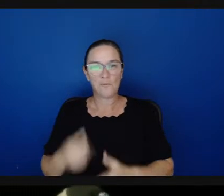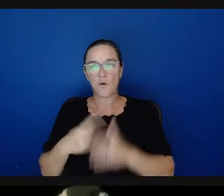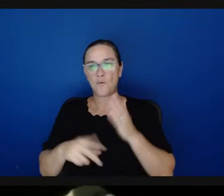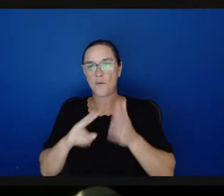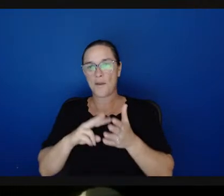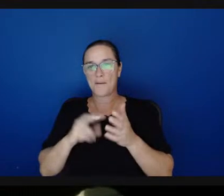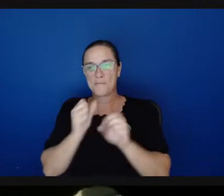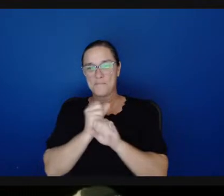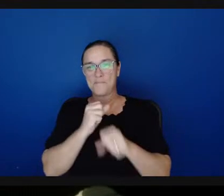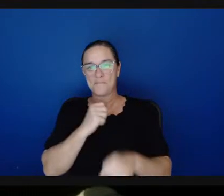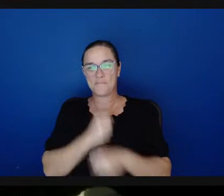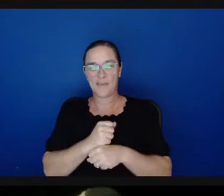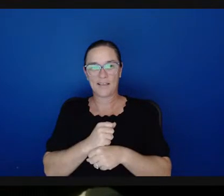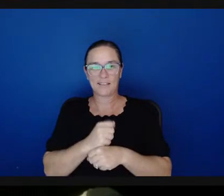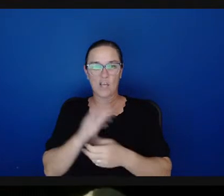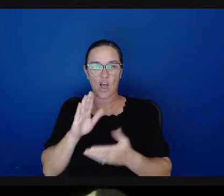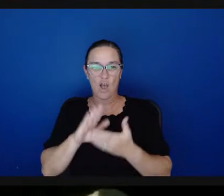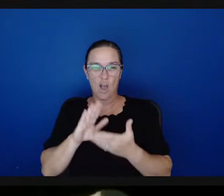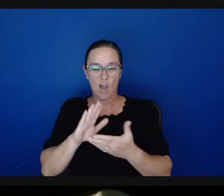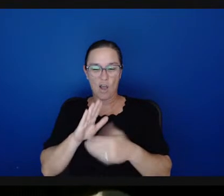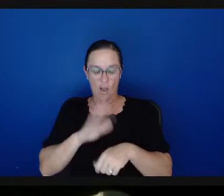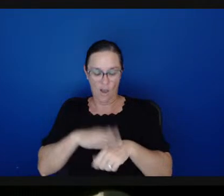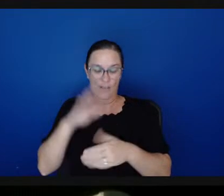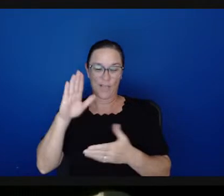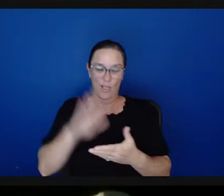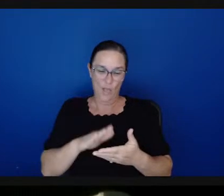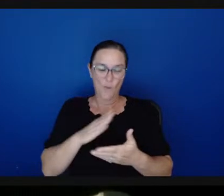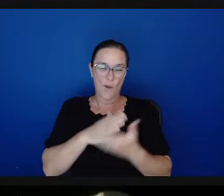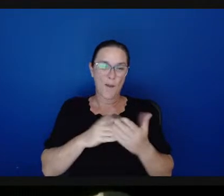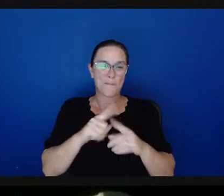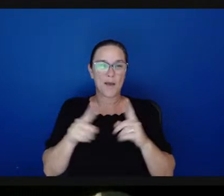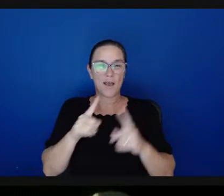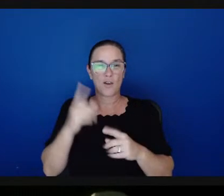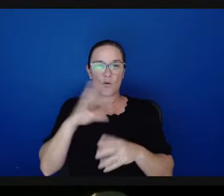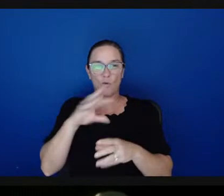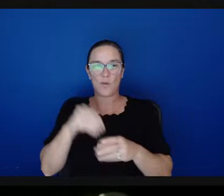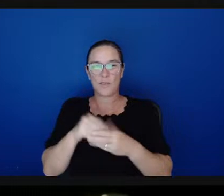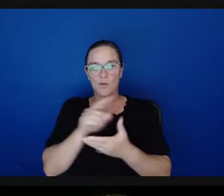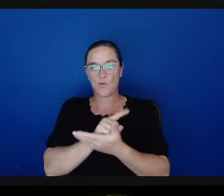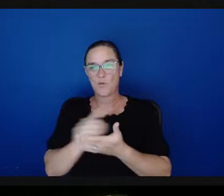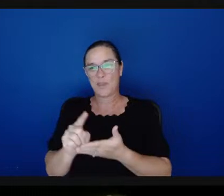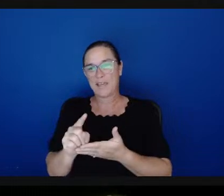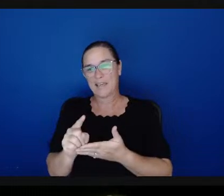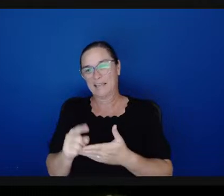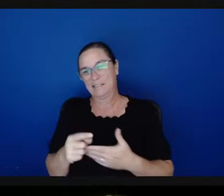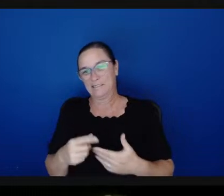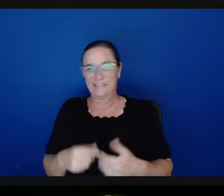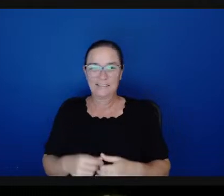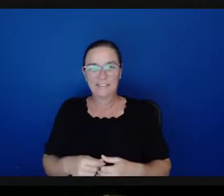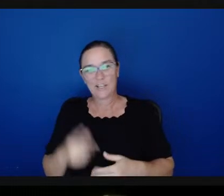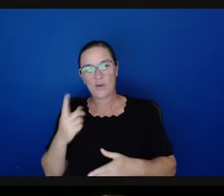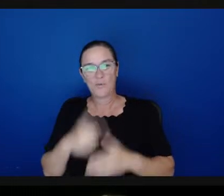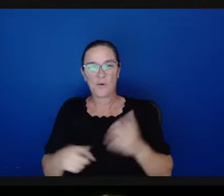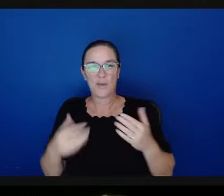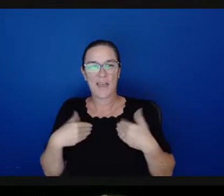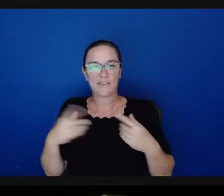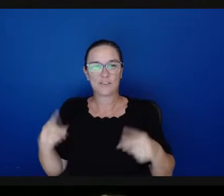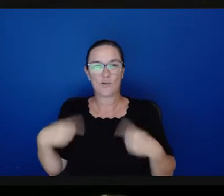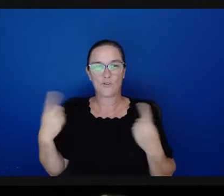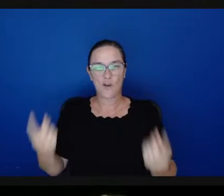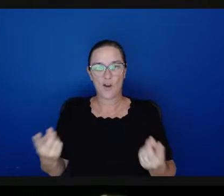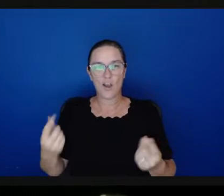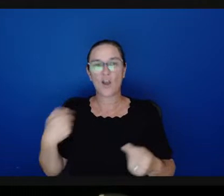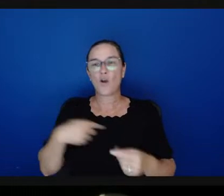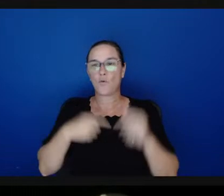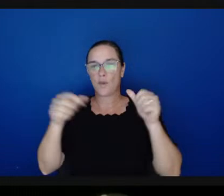episode on the low side, but it seems like within the next week. But let's look at what we got so far. Right now, we did post